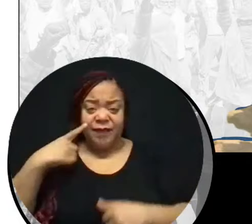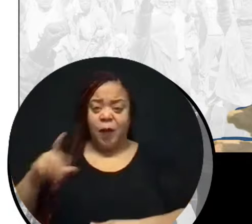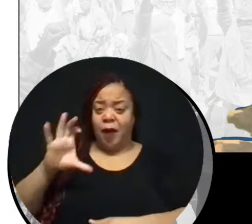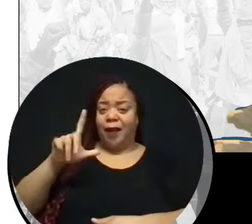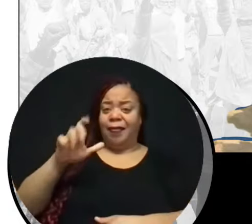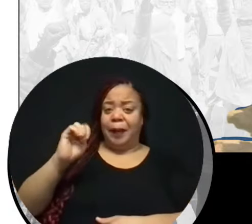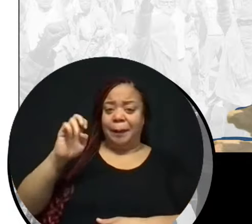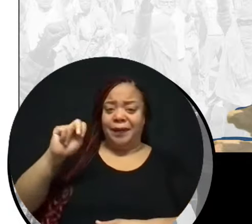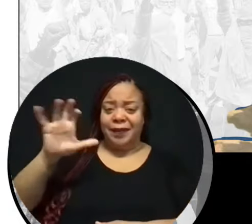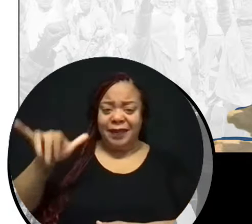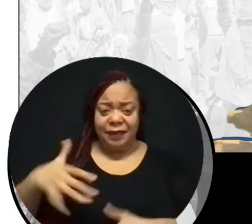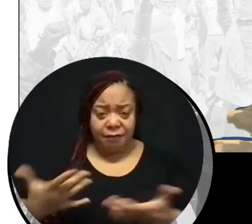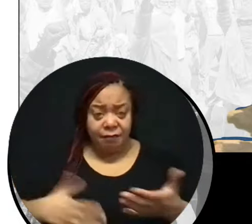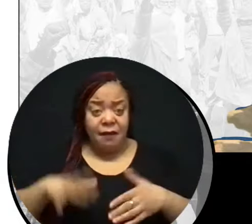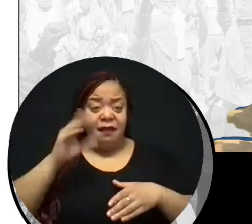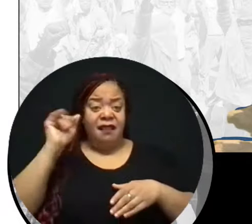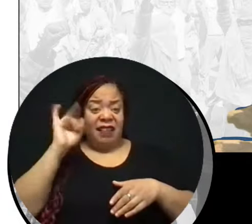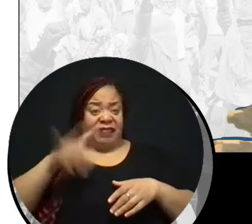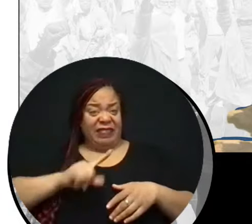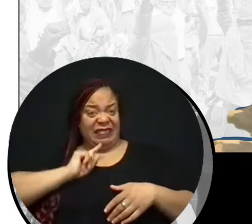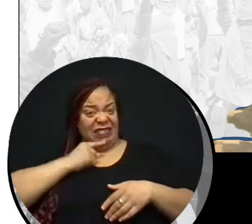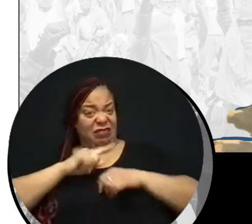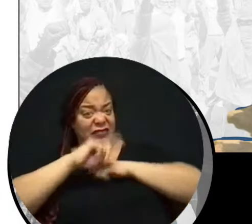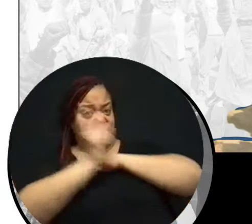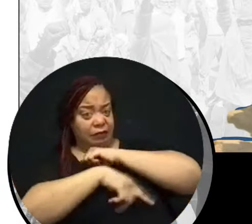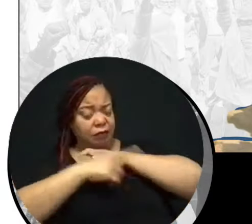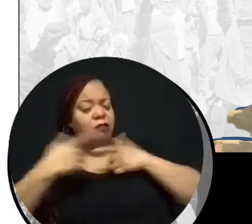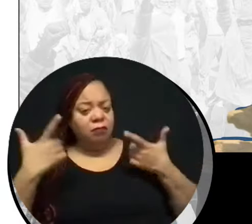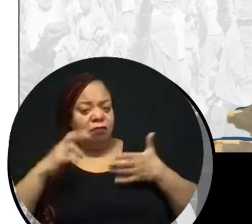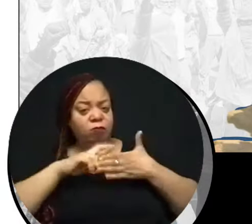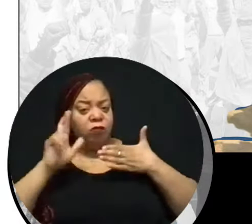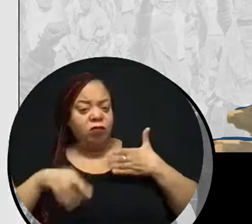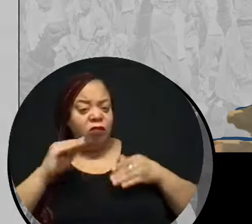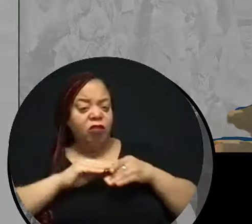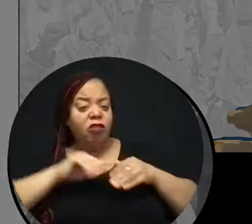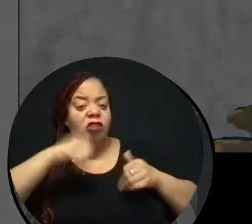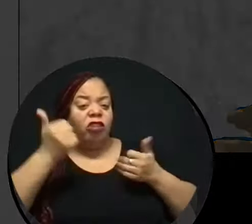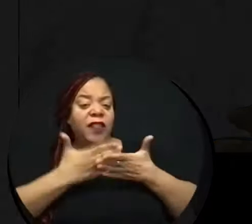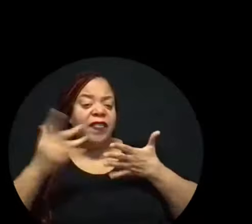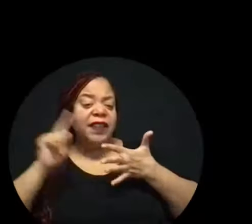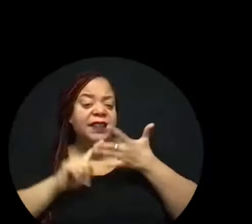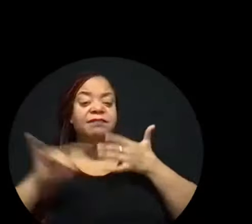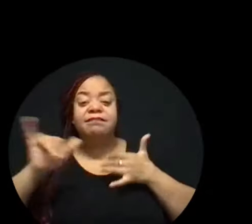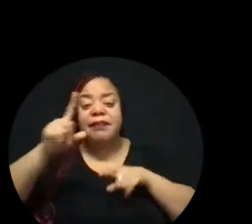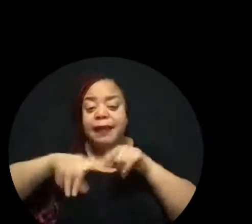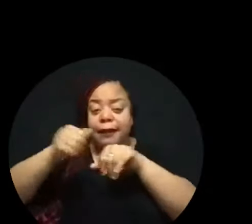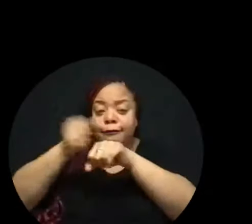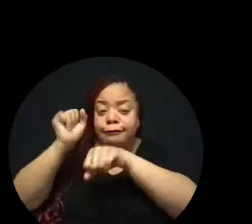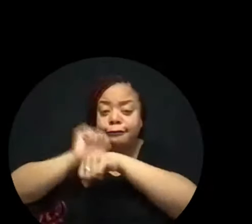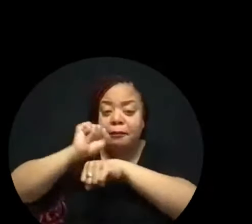anything and everything we would do to try to share this produce or eat it or consume it.